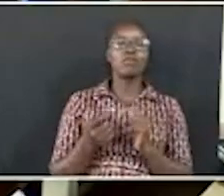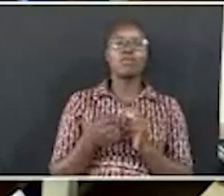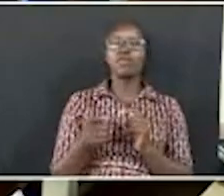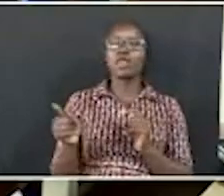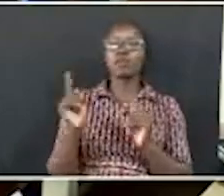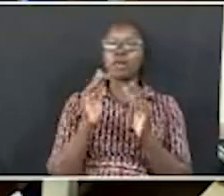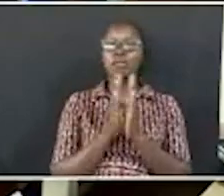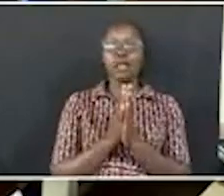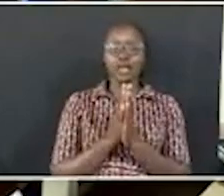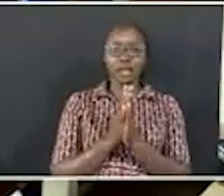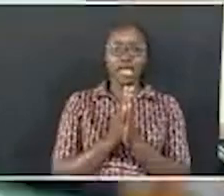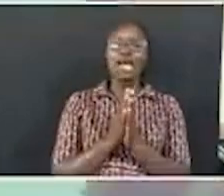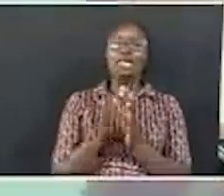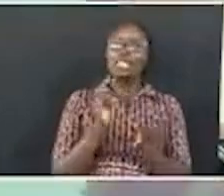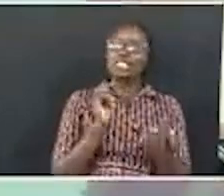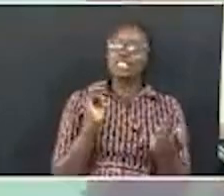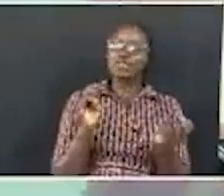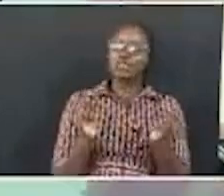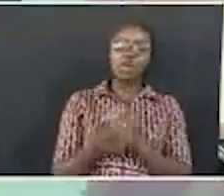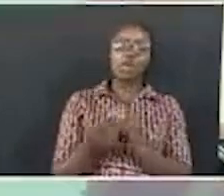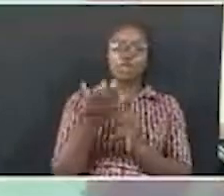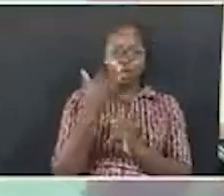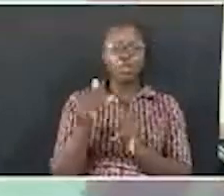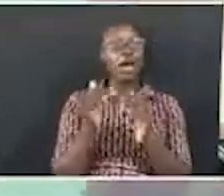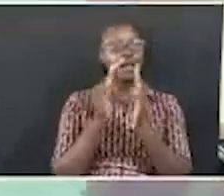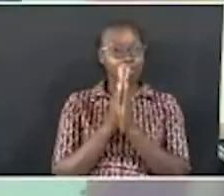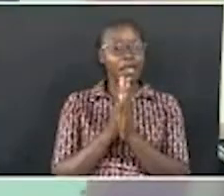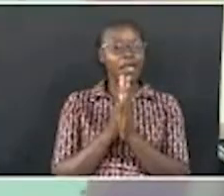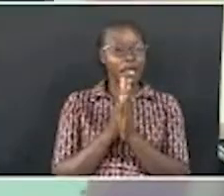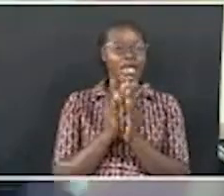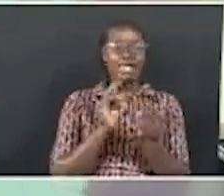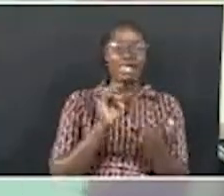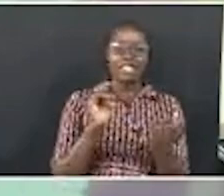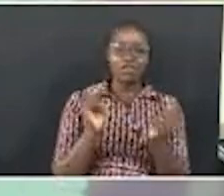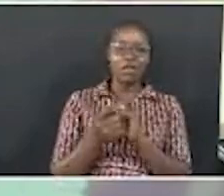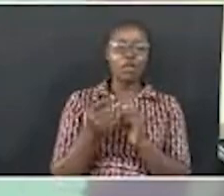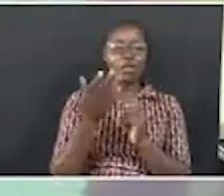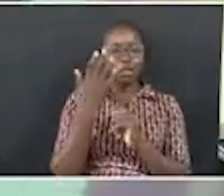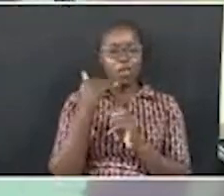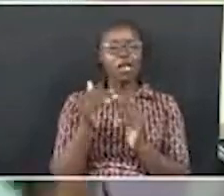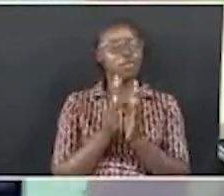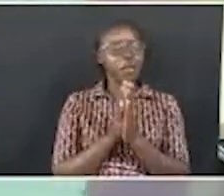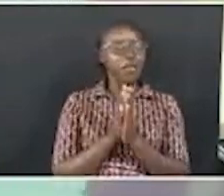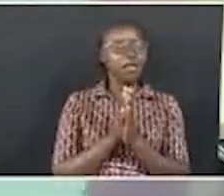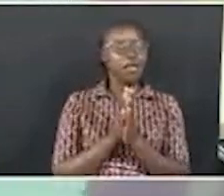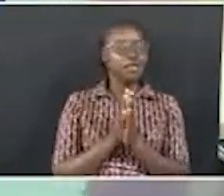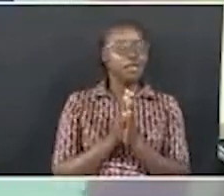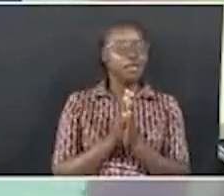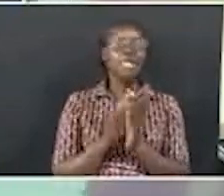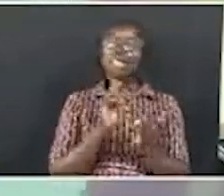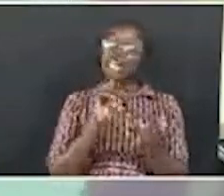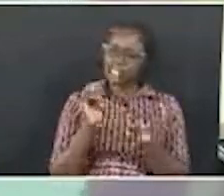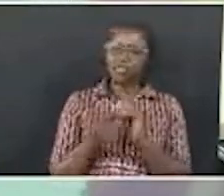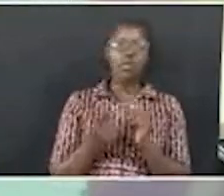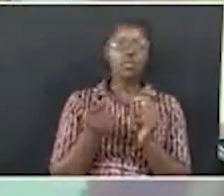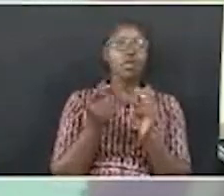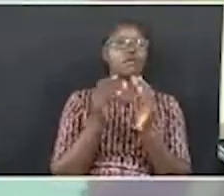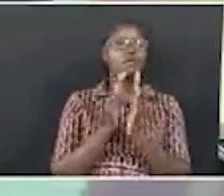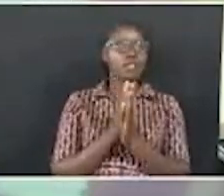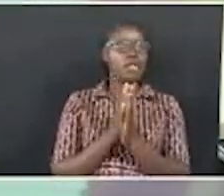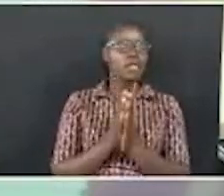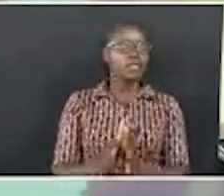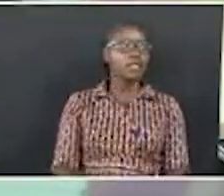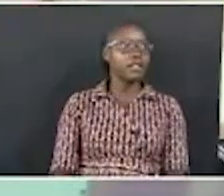by prayer. Transformed by prayer. Transformed by prayer. Transformed